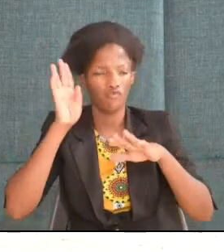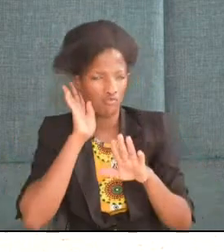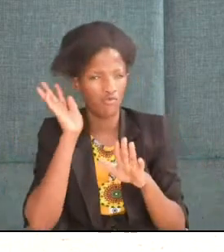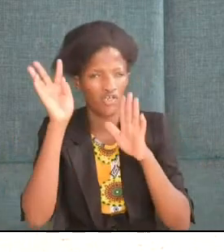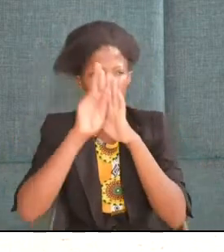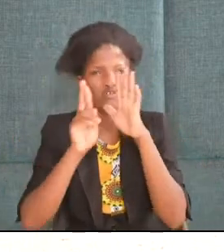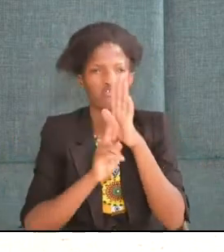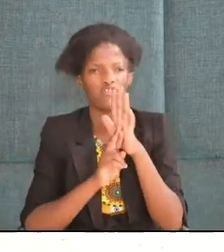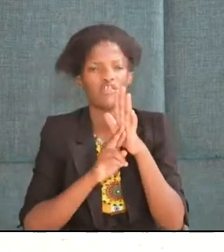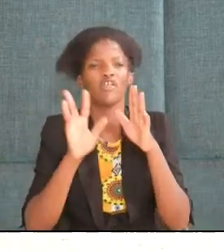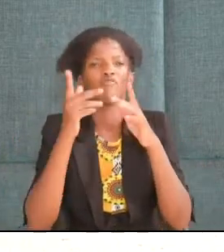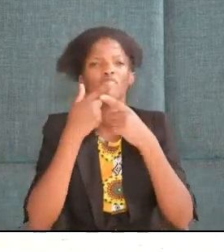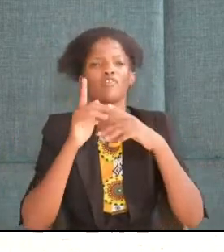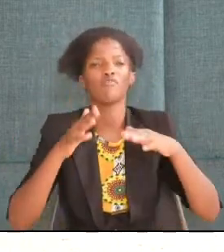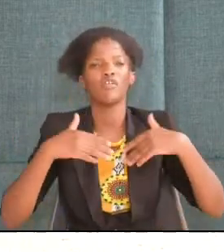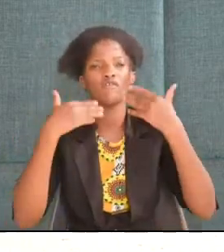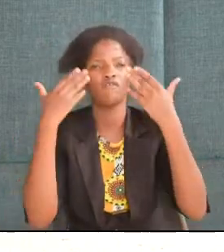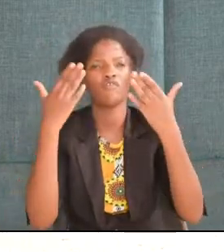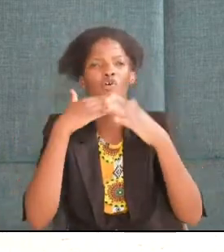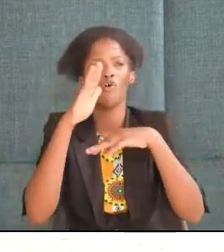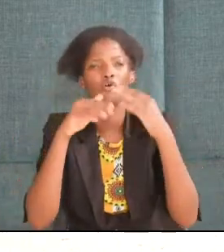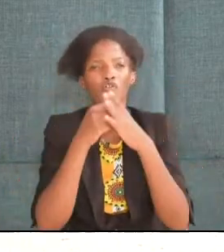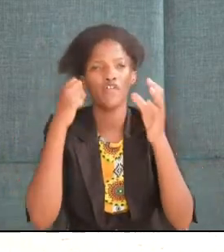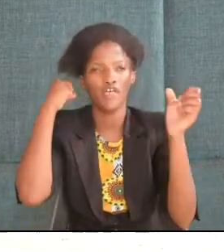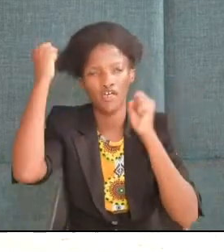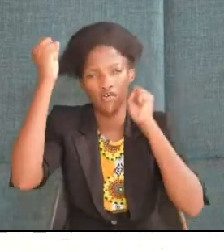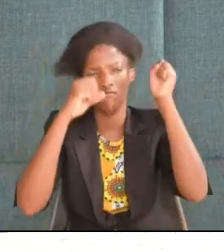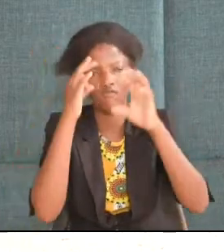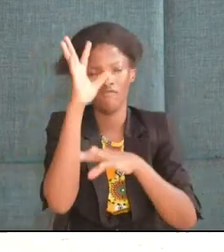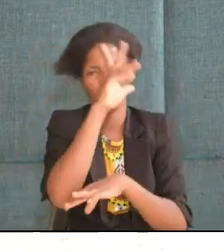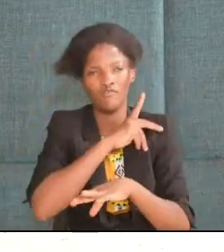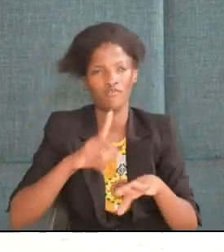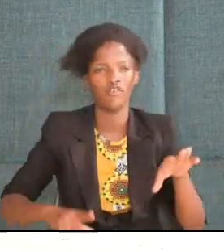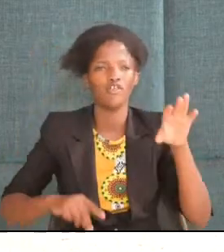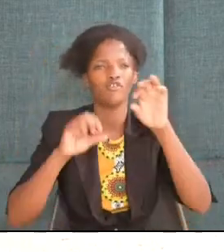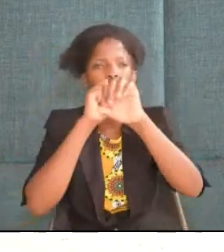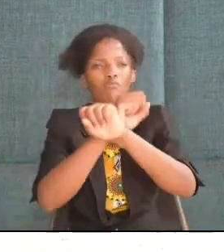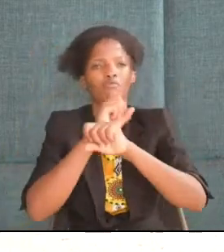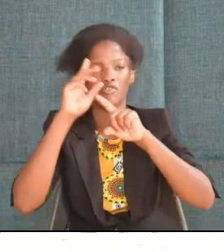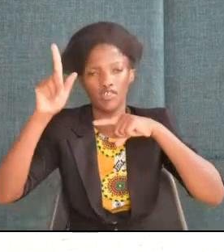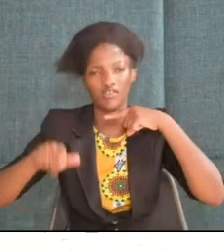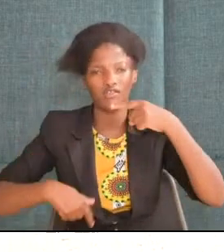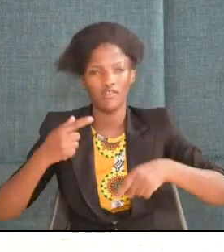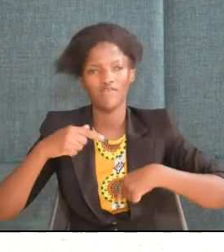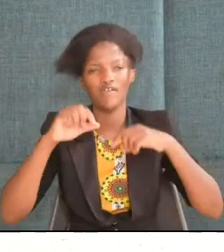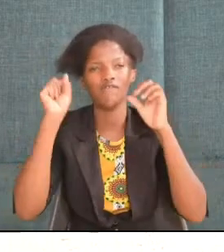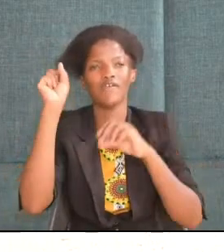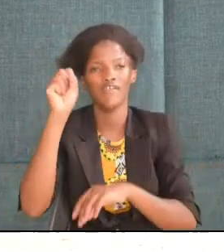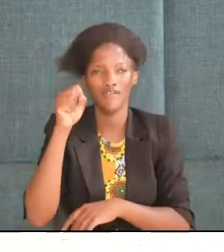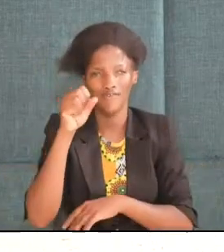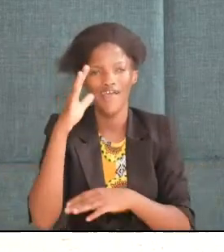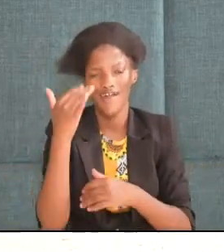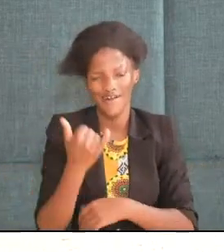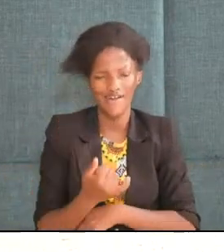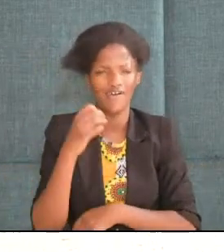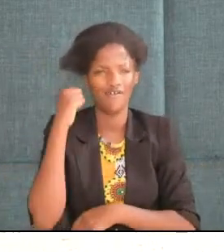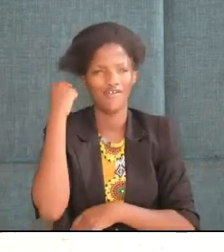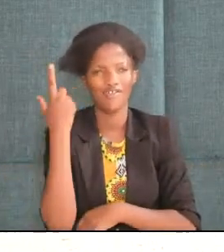on the whole armor of God to protect ourselves. Aha, now I get